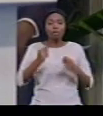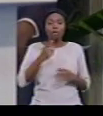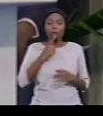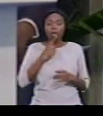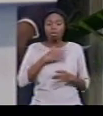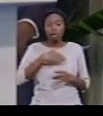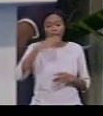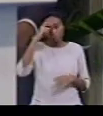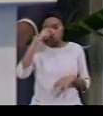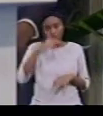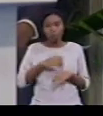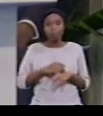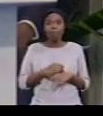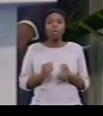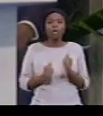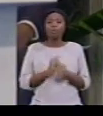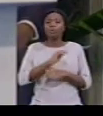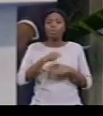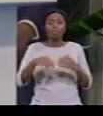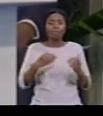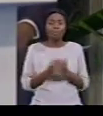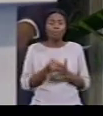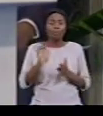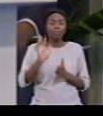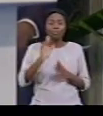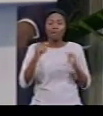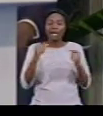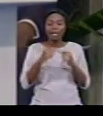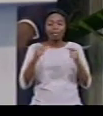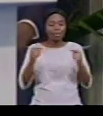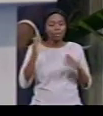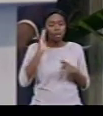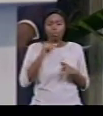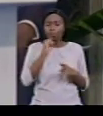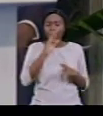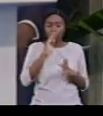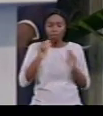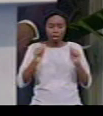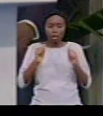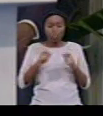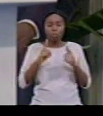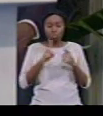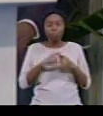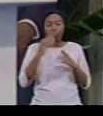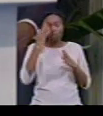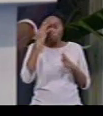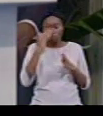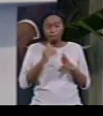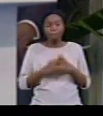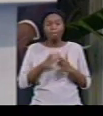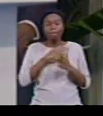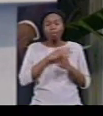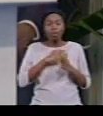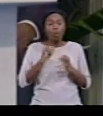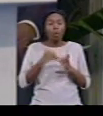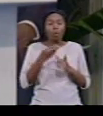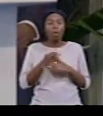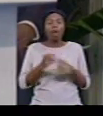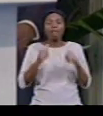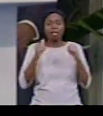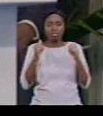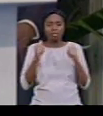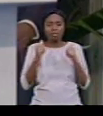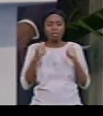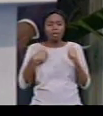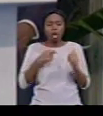wisdom, which all your adversaries shall not be able to gainsay or resist. We are going to